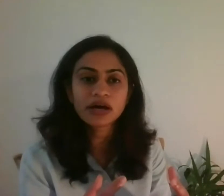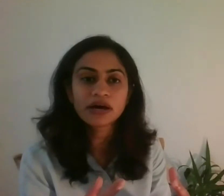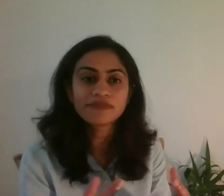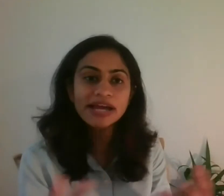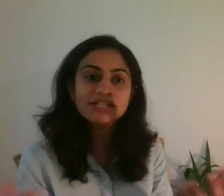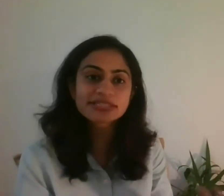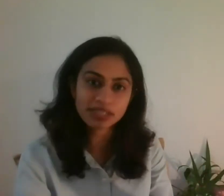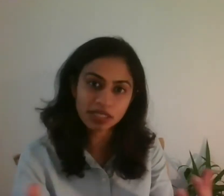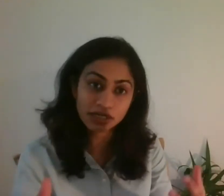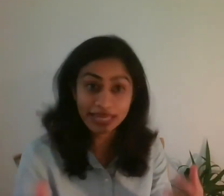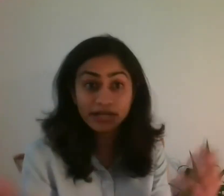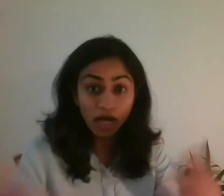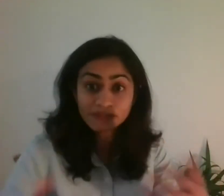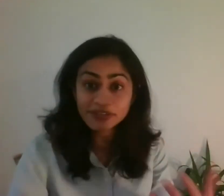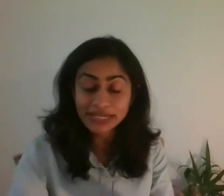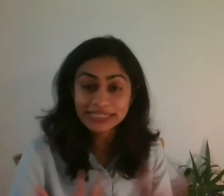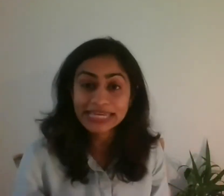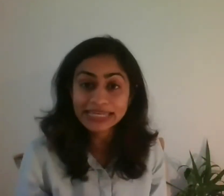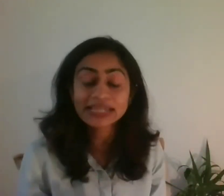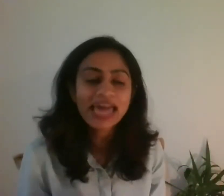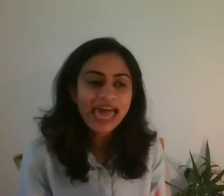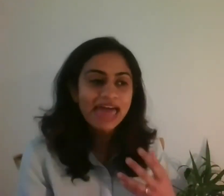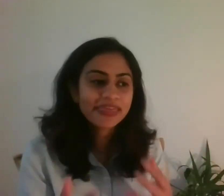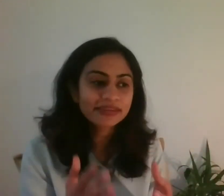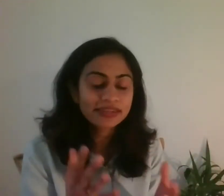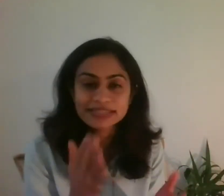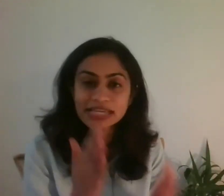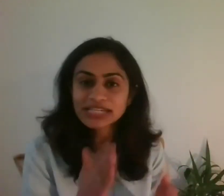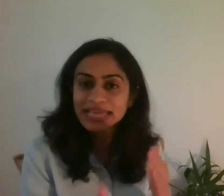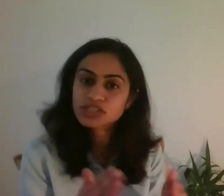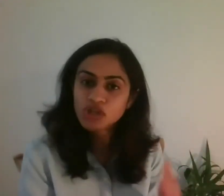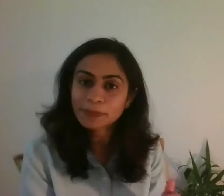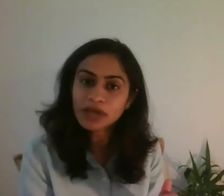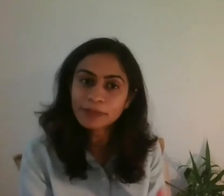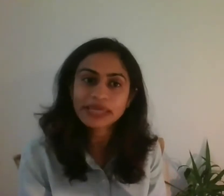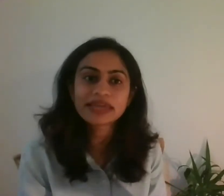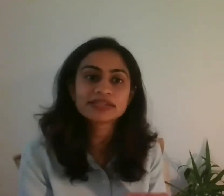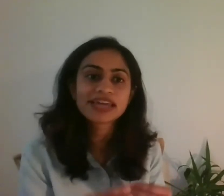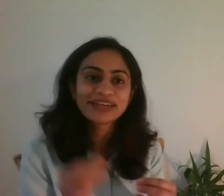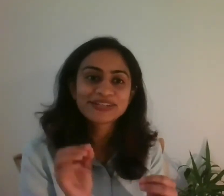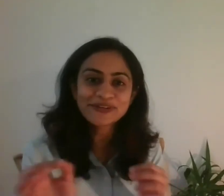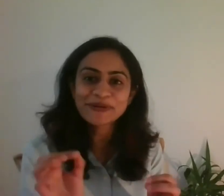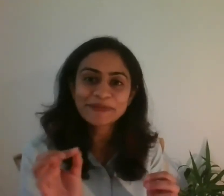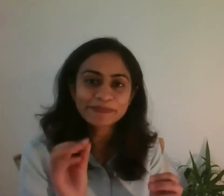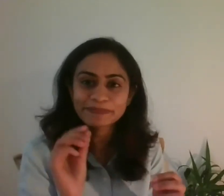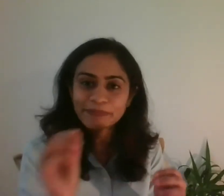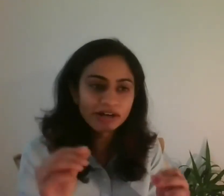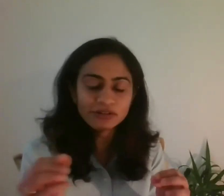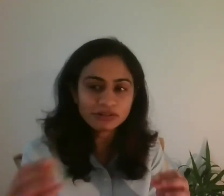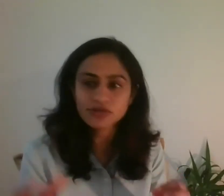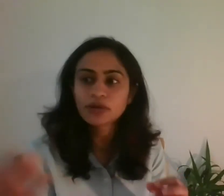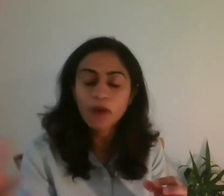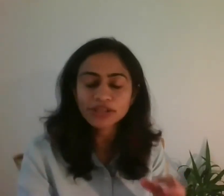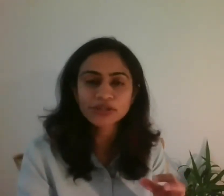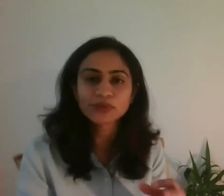the virus, engulf it and take it in, and then essentially it gets chopped up, and different